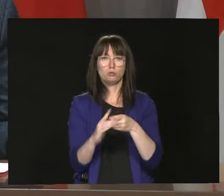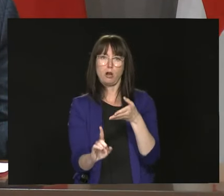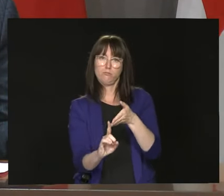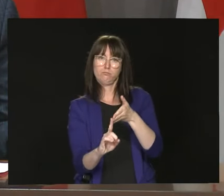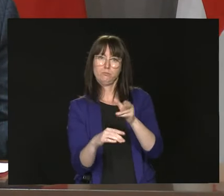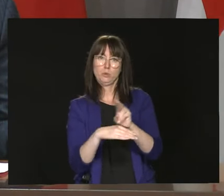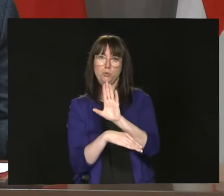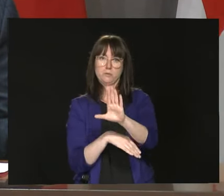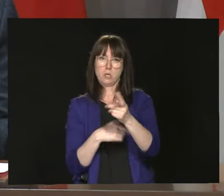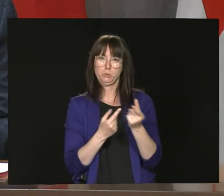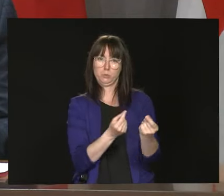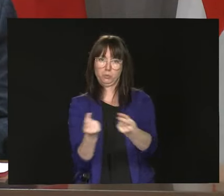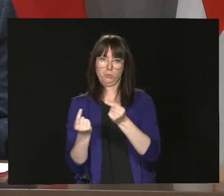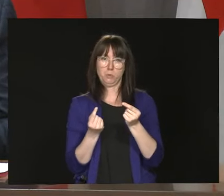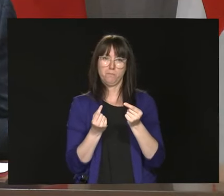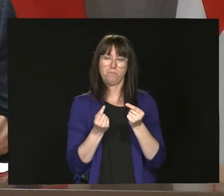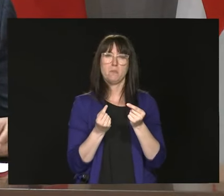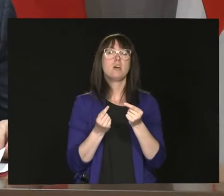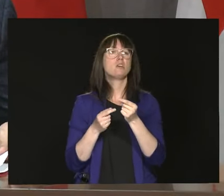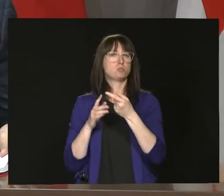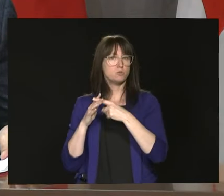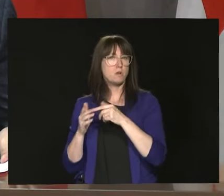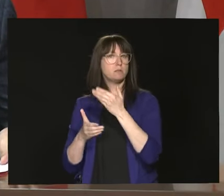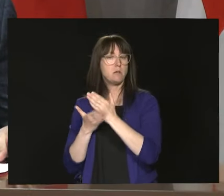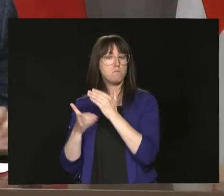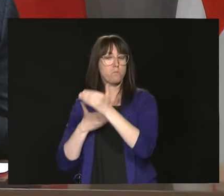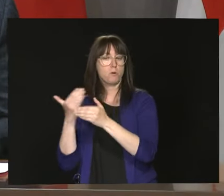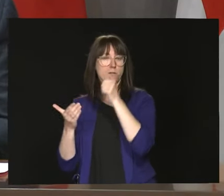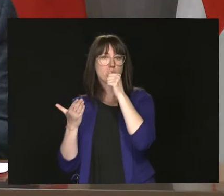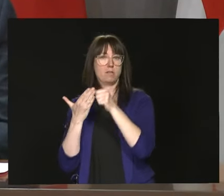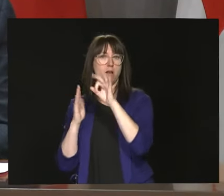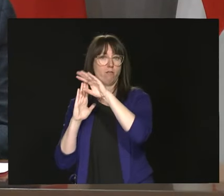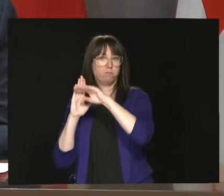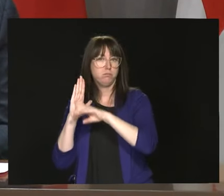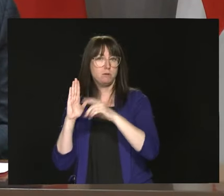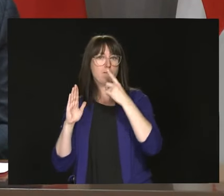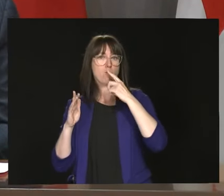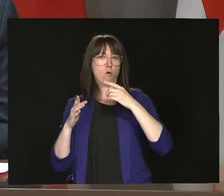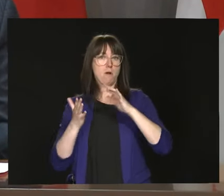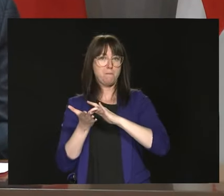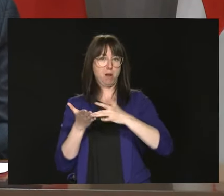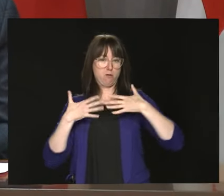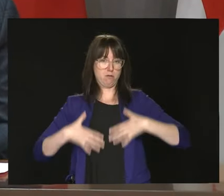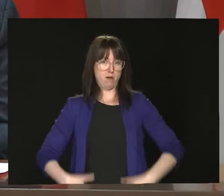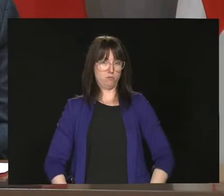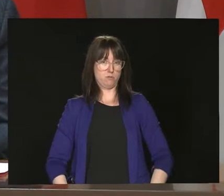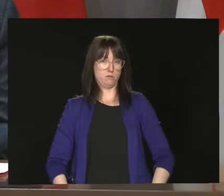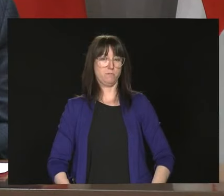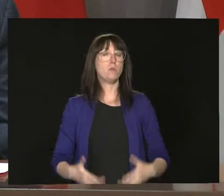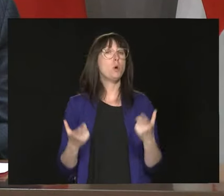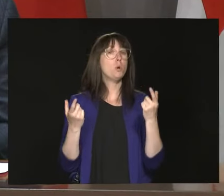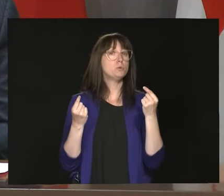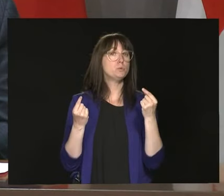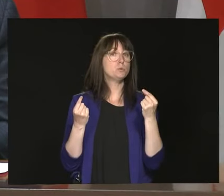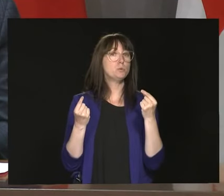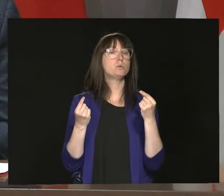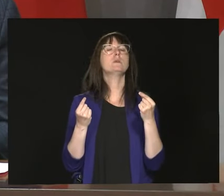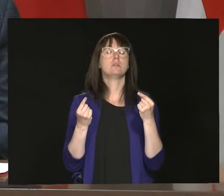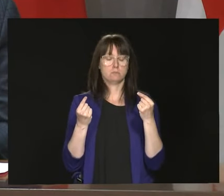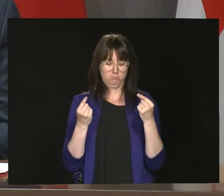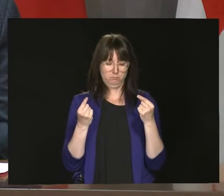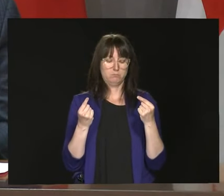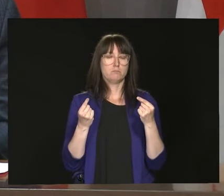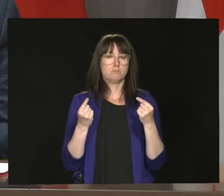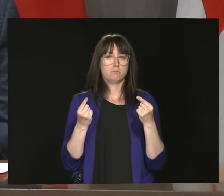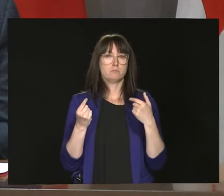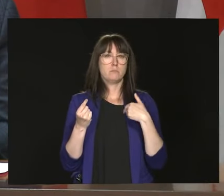of intent for medical gowns. We facilitated the transformation of construction house